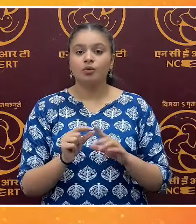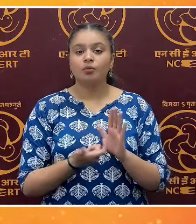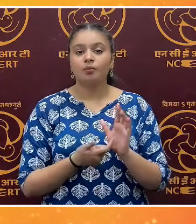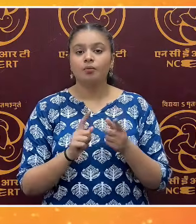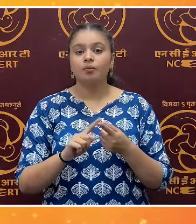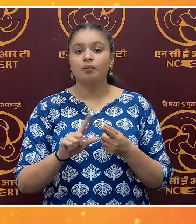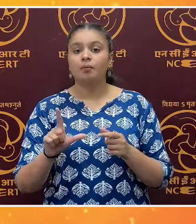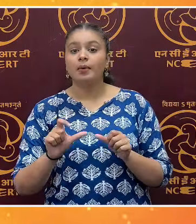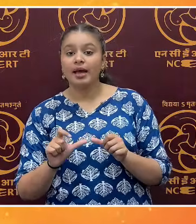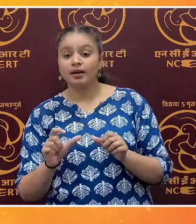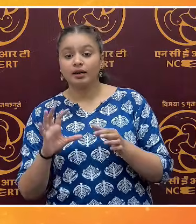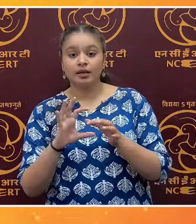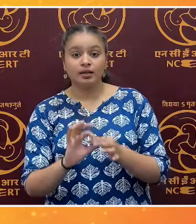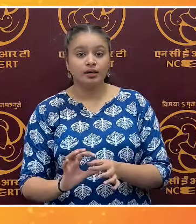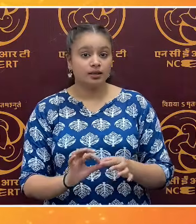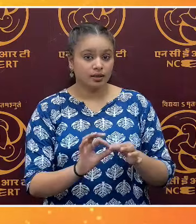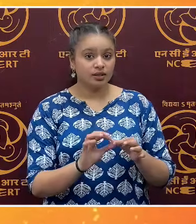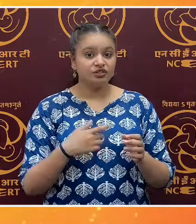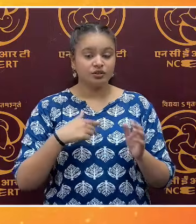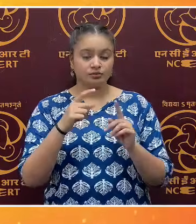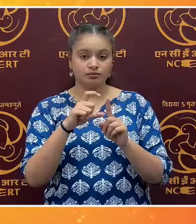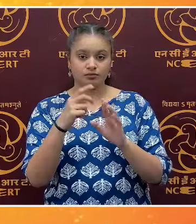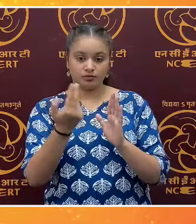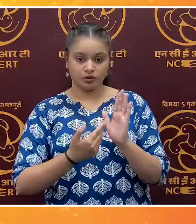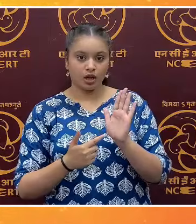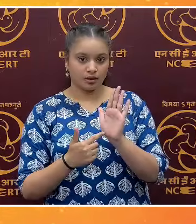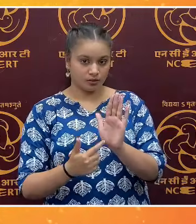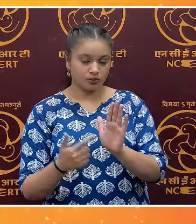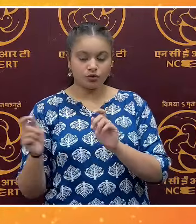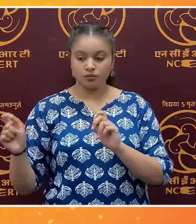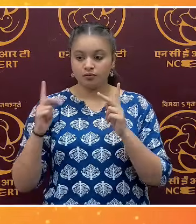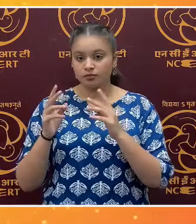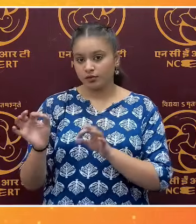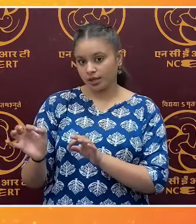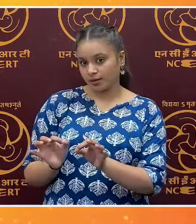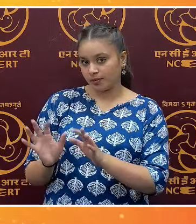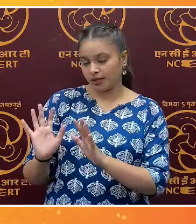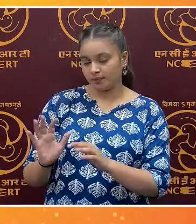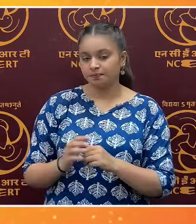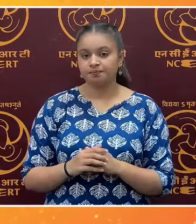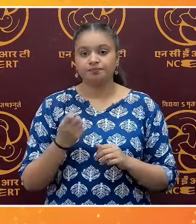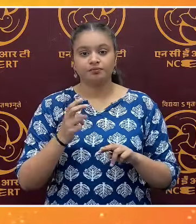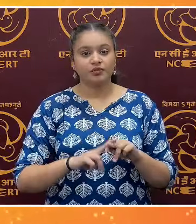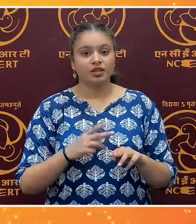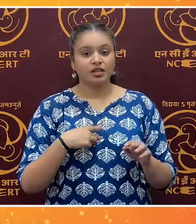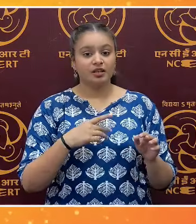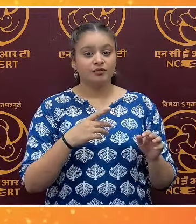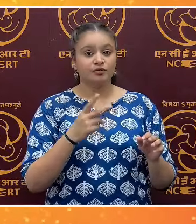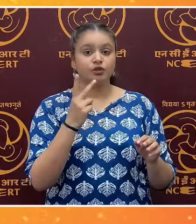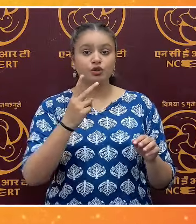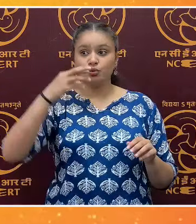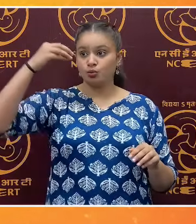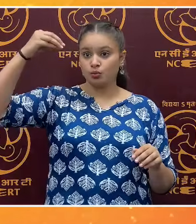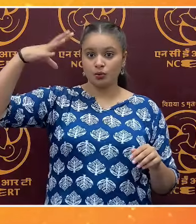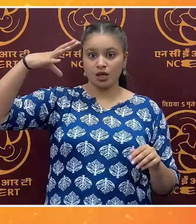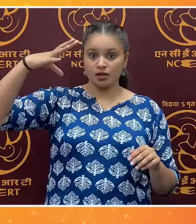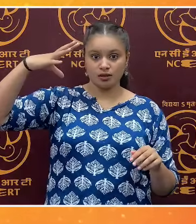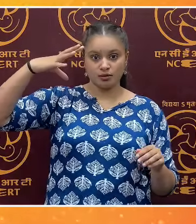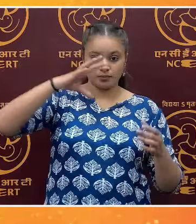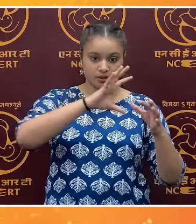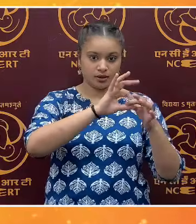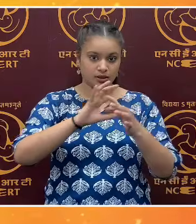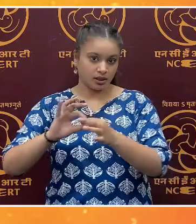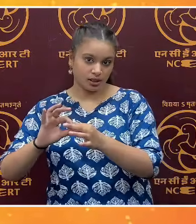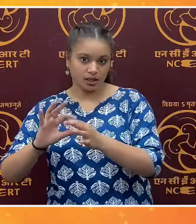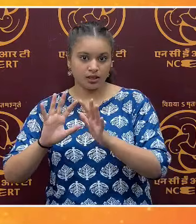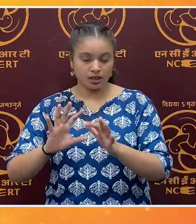vital here, with this diagram I will explain it to you. Like see, in what happens when a series connection, 2 bulbs are connected end to end like this.